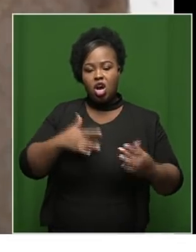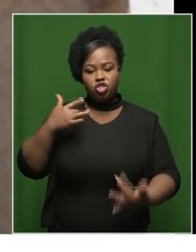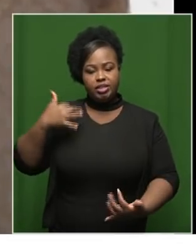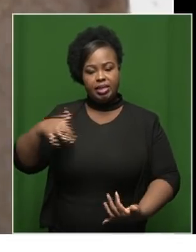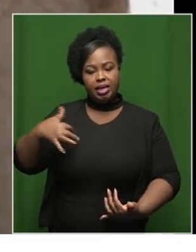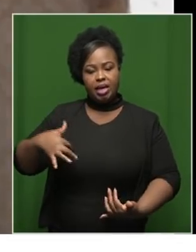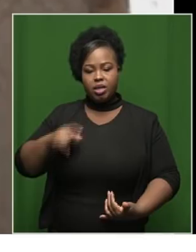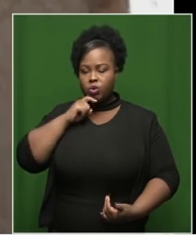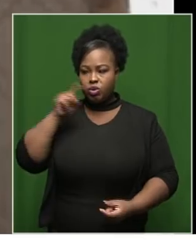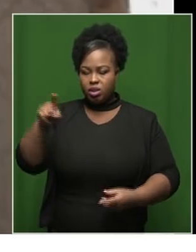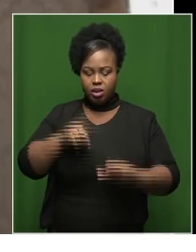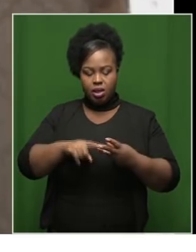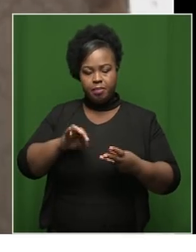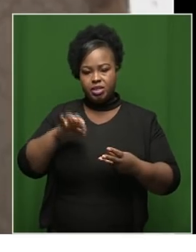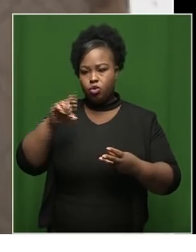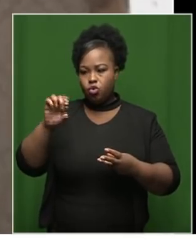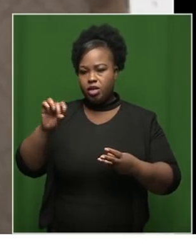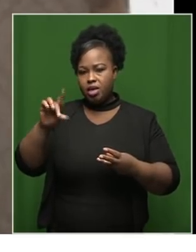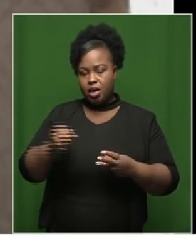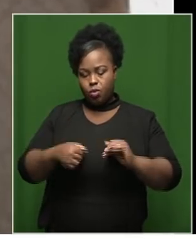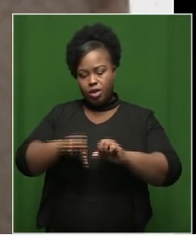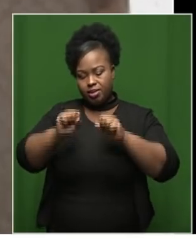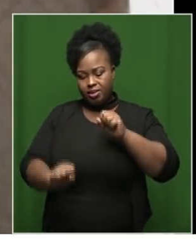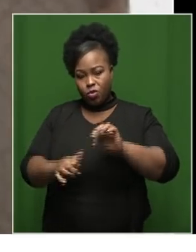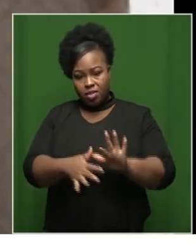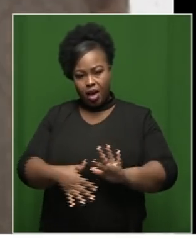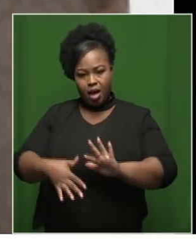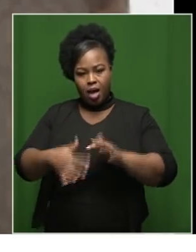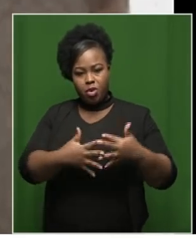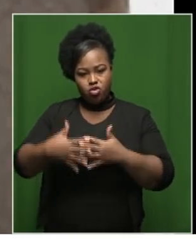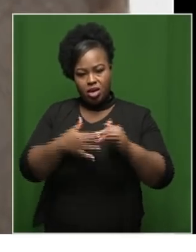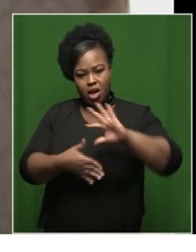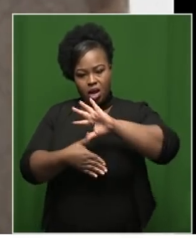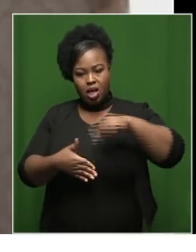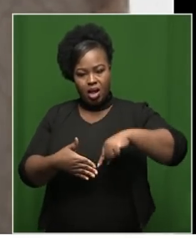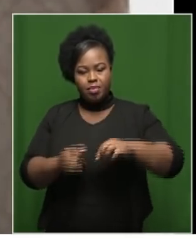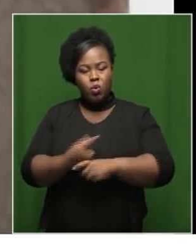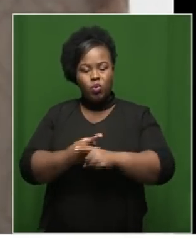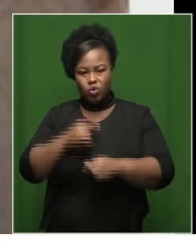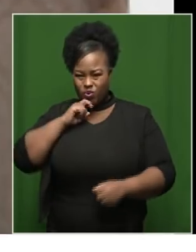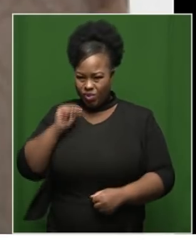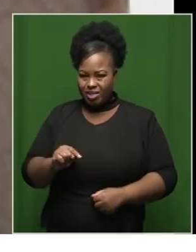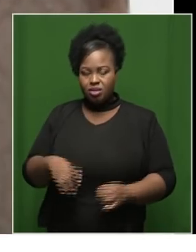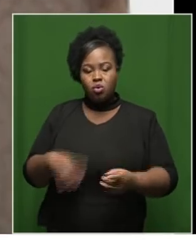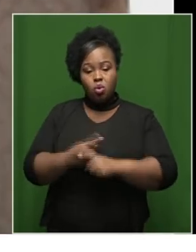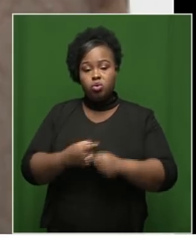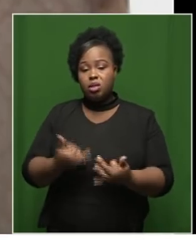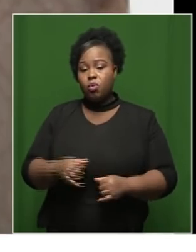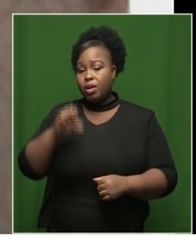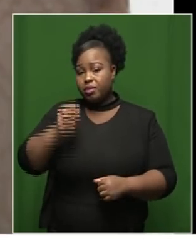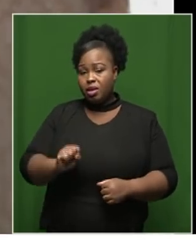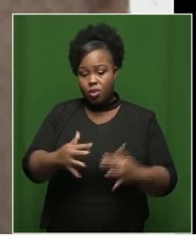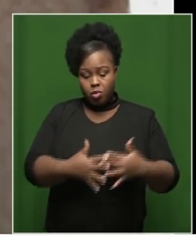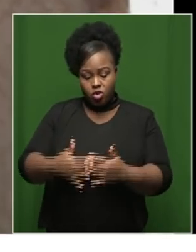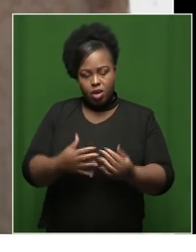in the state of Macedonia, and also in South America. So they are using it. And the studies are overwhelming. If you look at in one place in South America where a